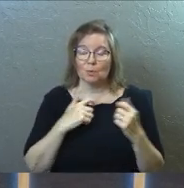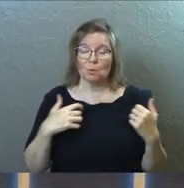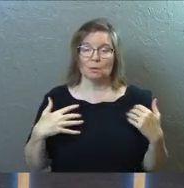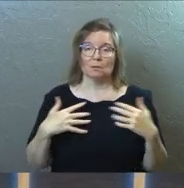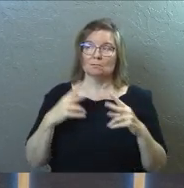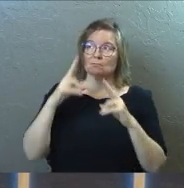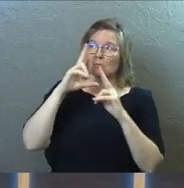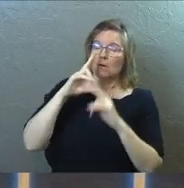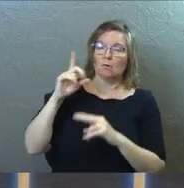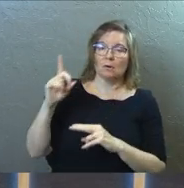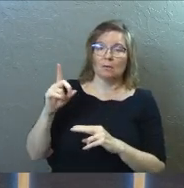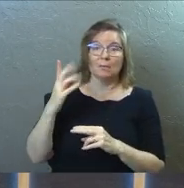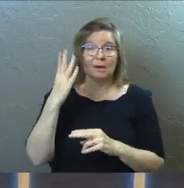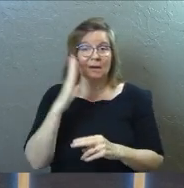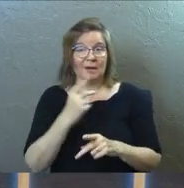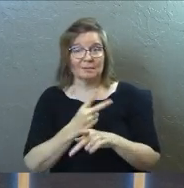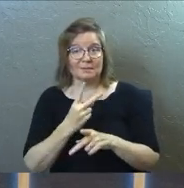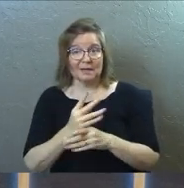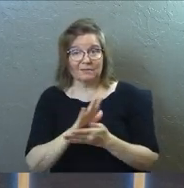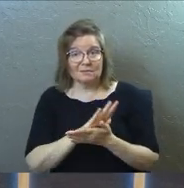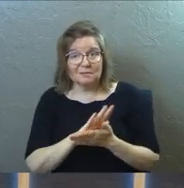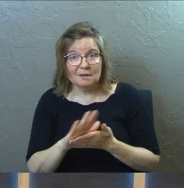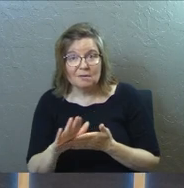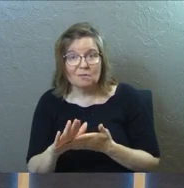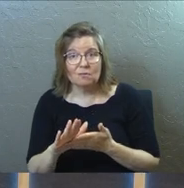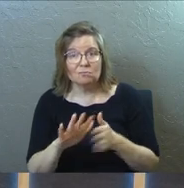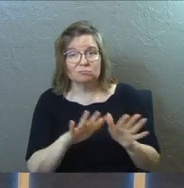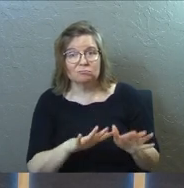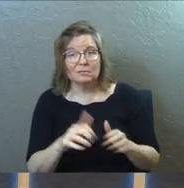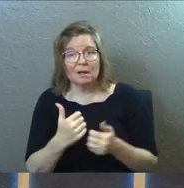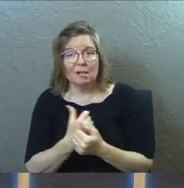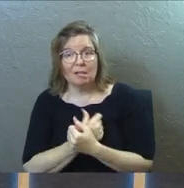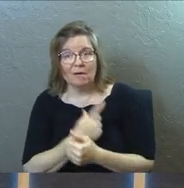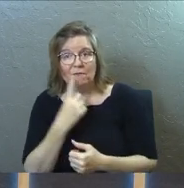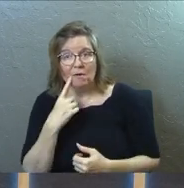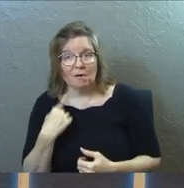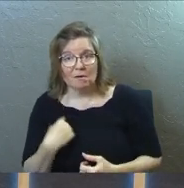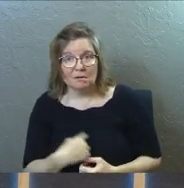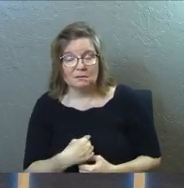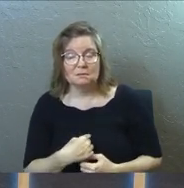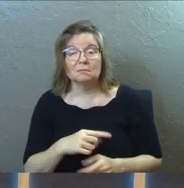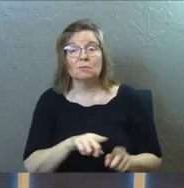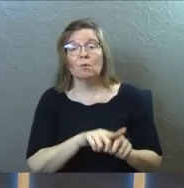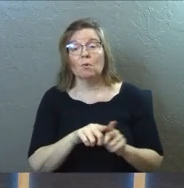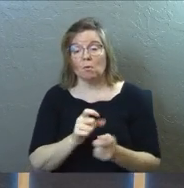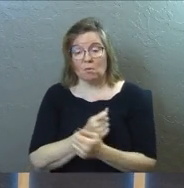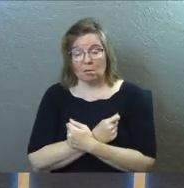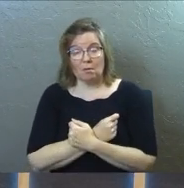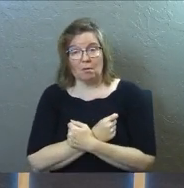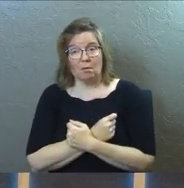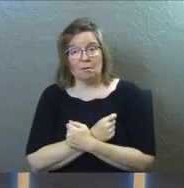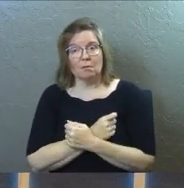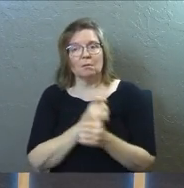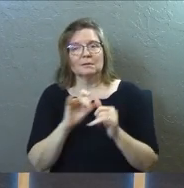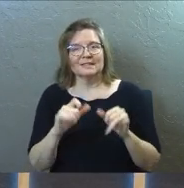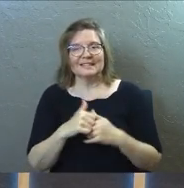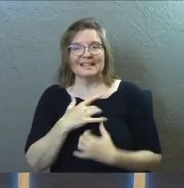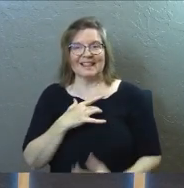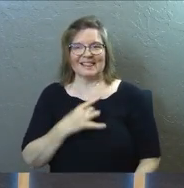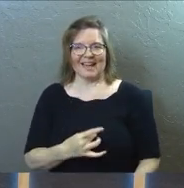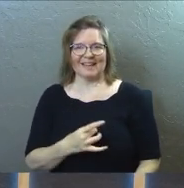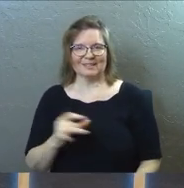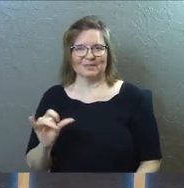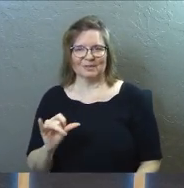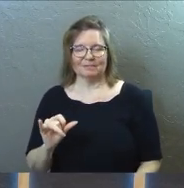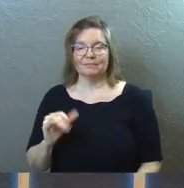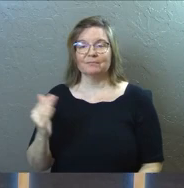fear him. God is gentle. God is tender in his love toward us. And not only does he love us, but he likes us. Look